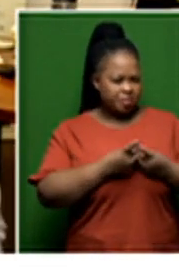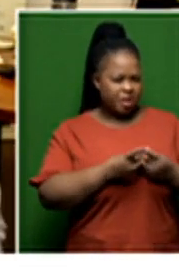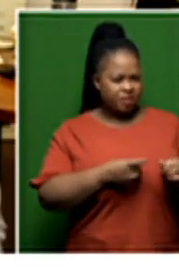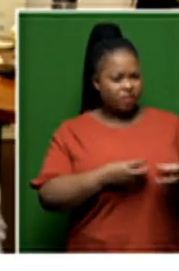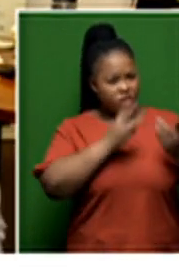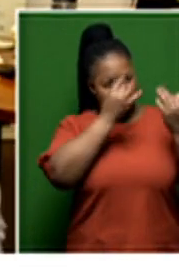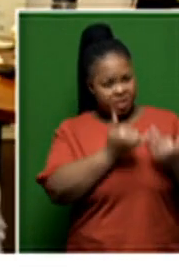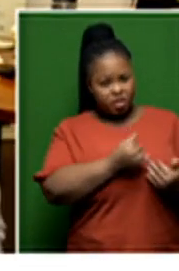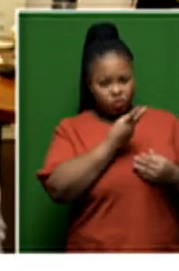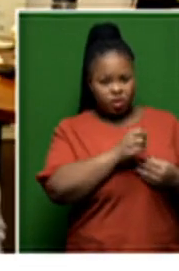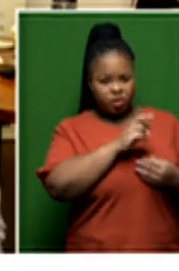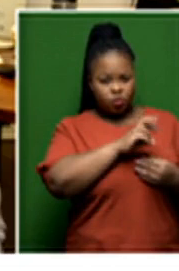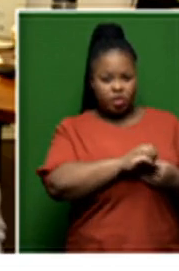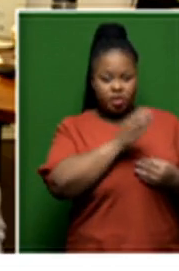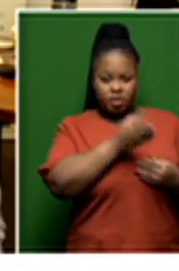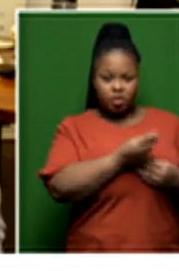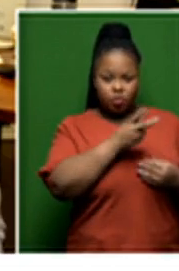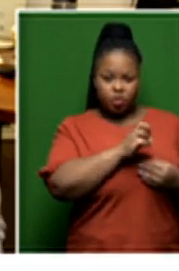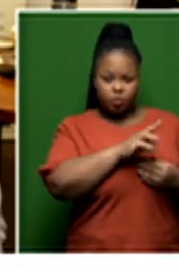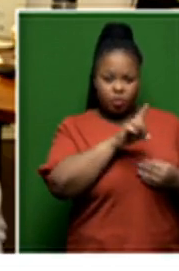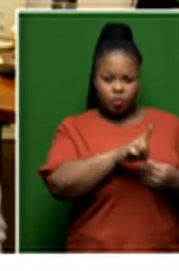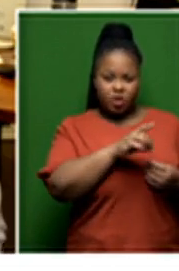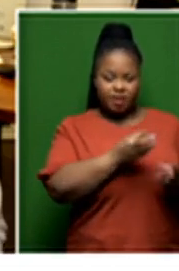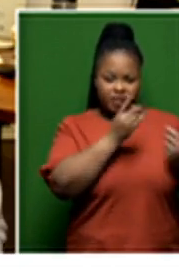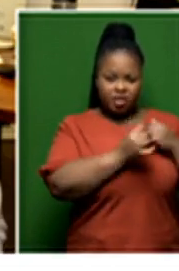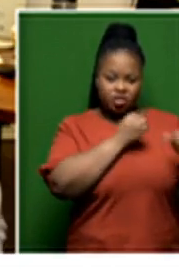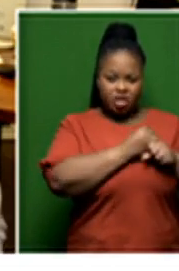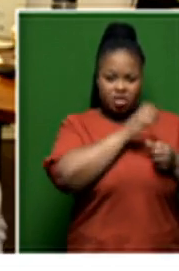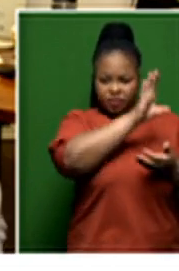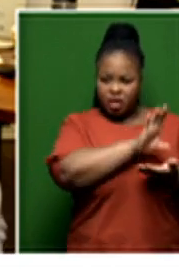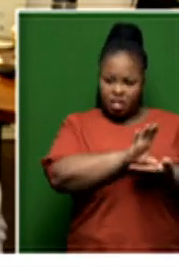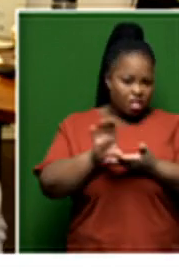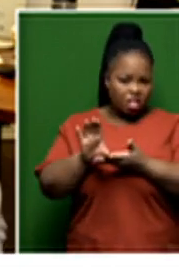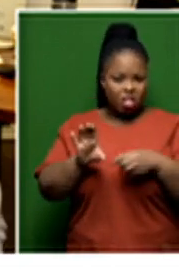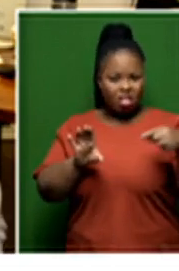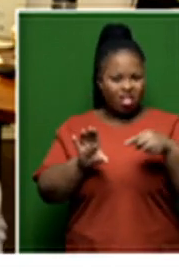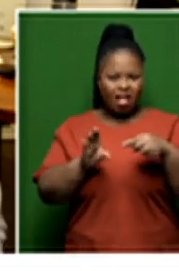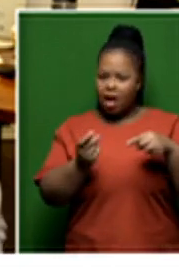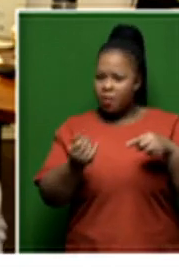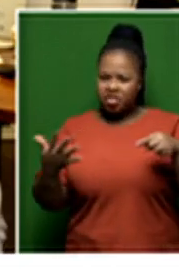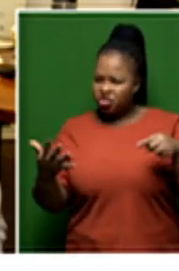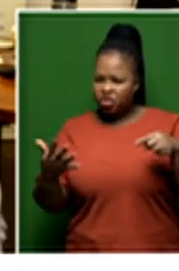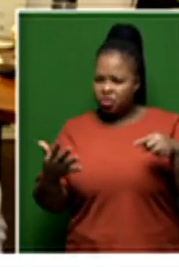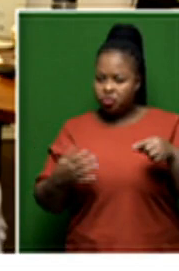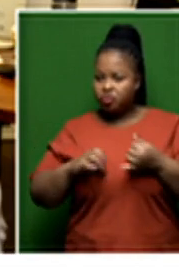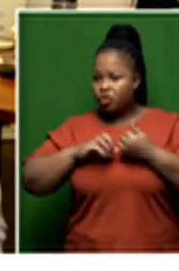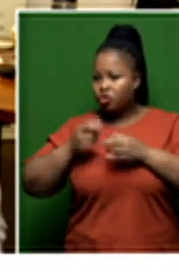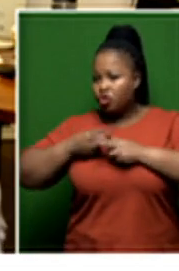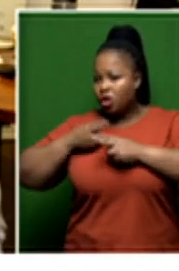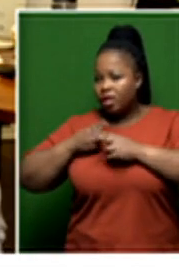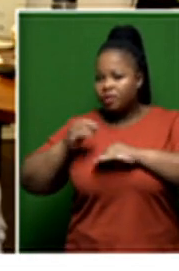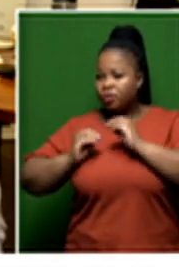in its budget for the 2020-2021 financial year towards the provisioning of adequate toilets at